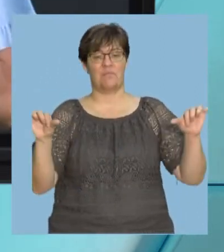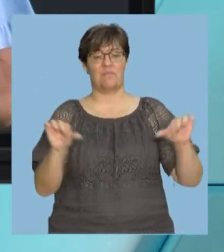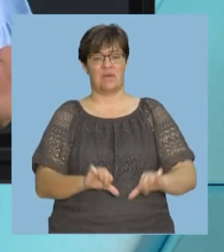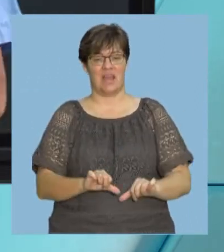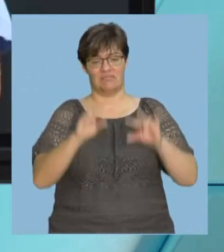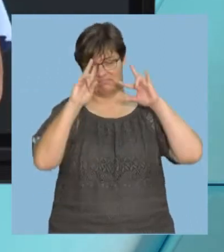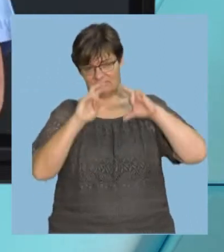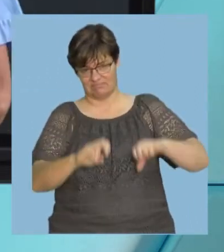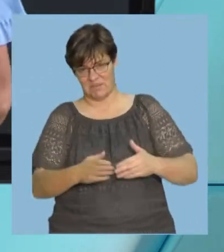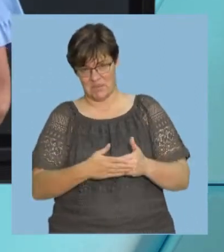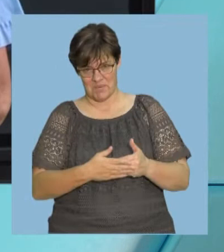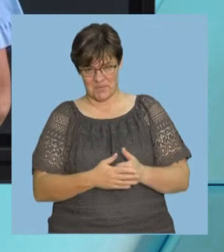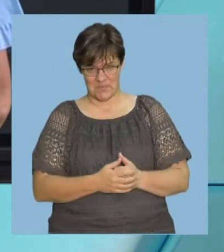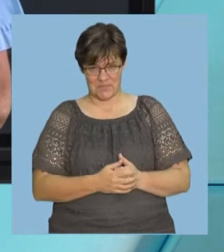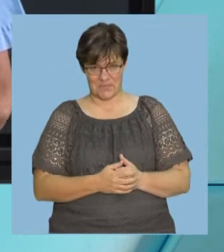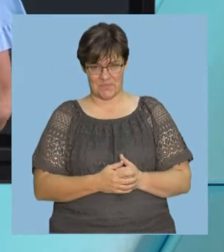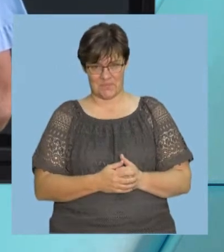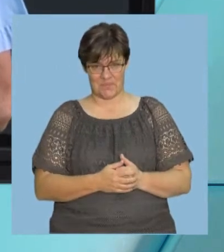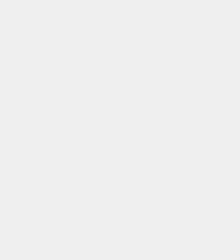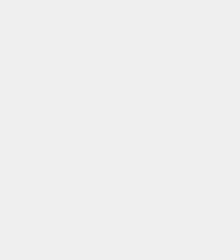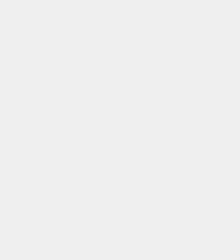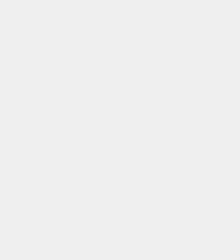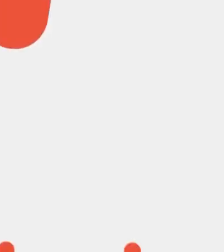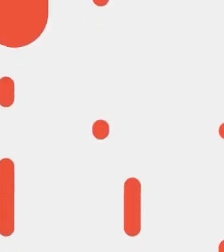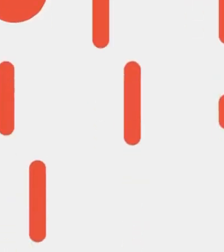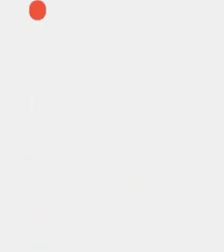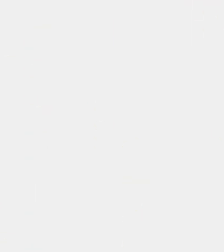break, and we'll be back to explore that a little bit further.